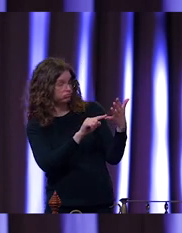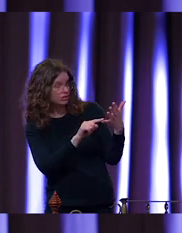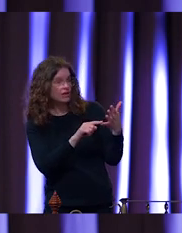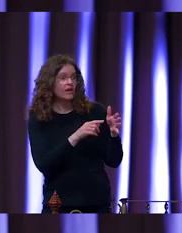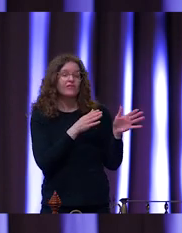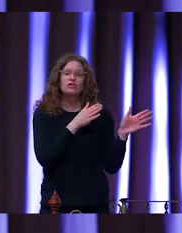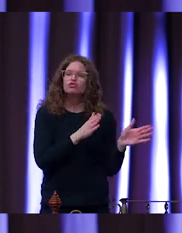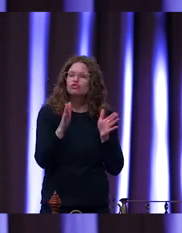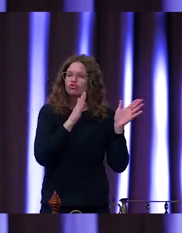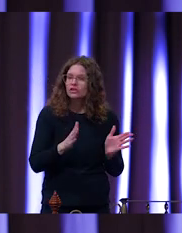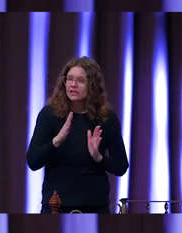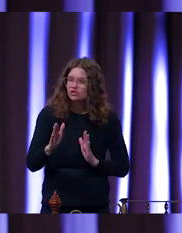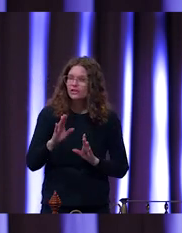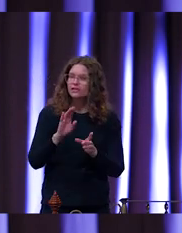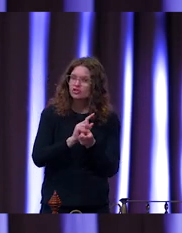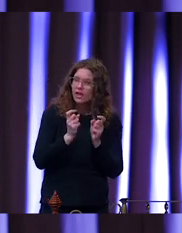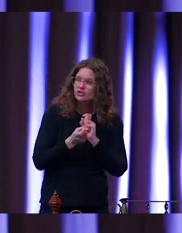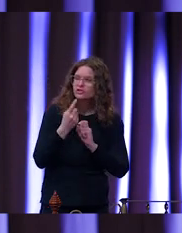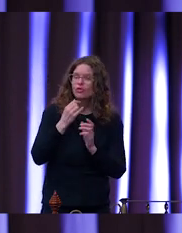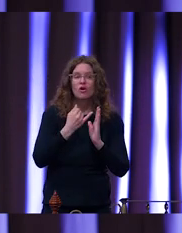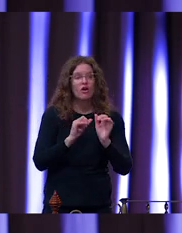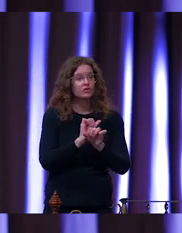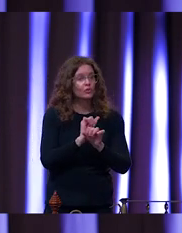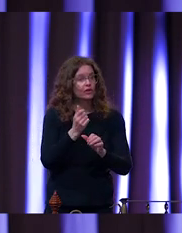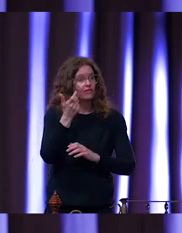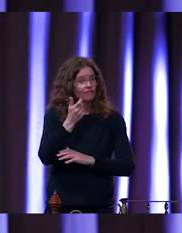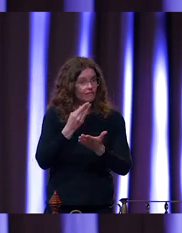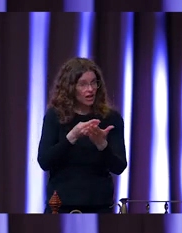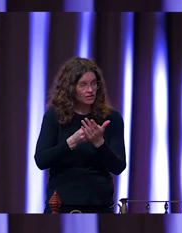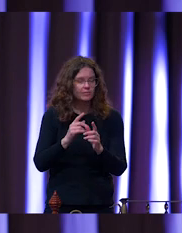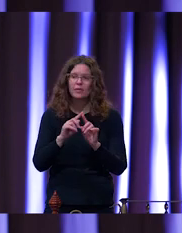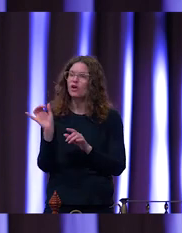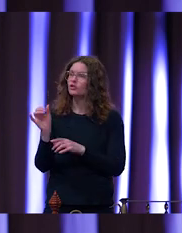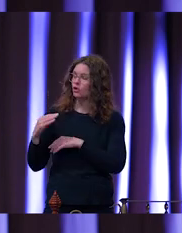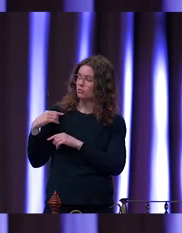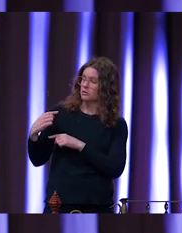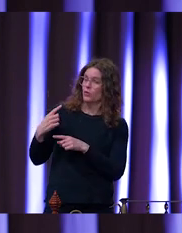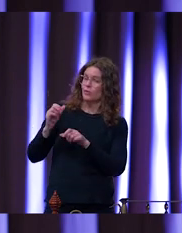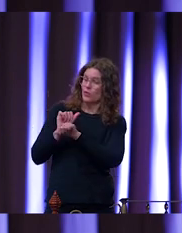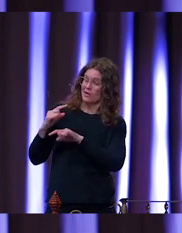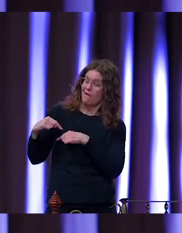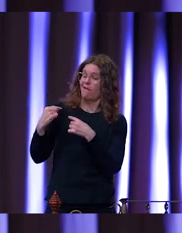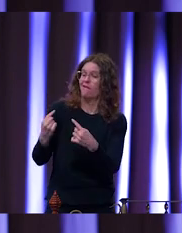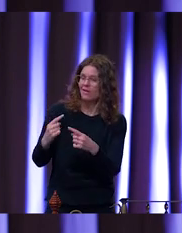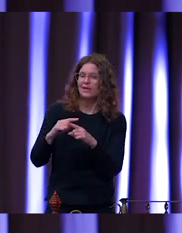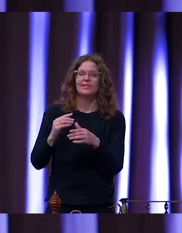evolutions for Arts Work Fund and ones that have been in the works for a long time, but this is our next actualization of that.